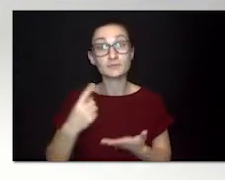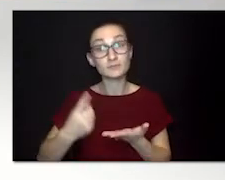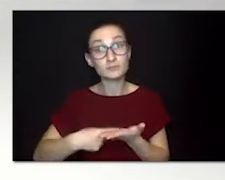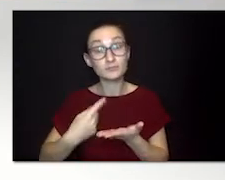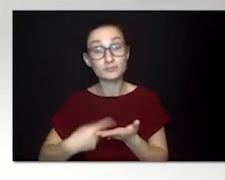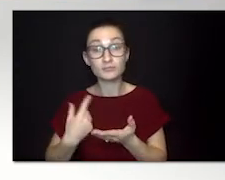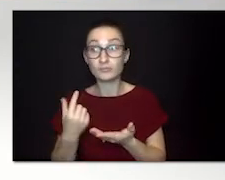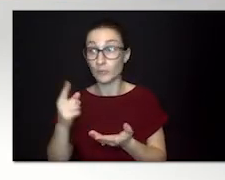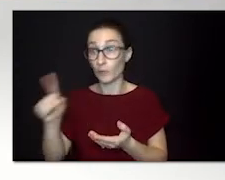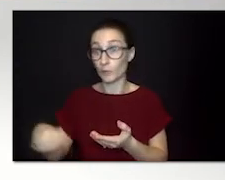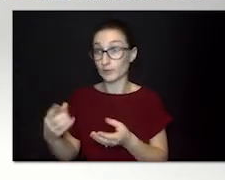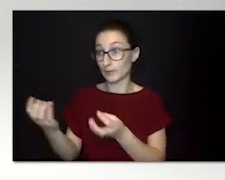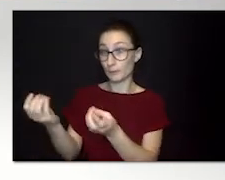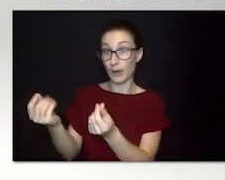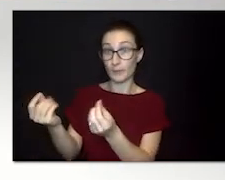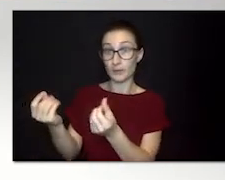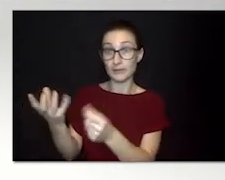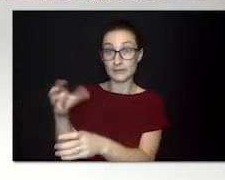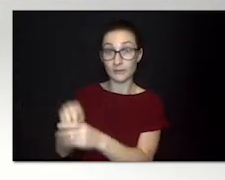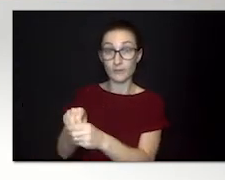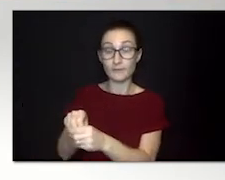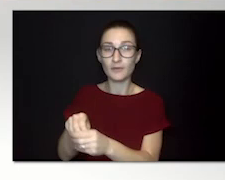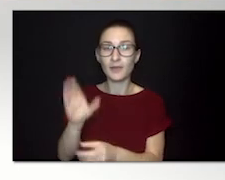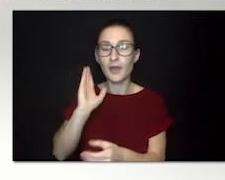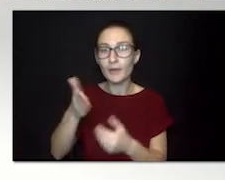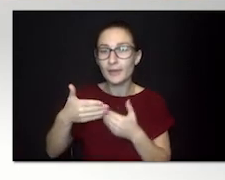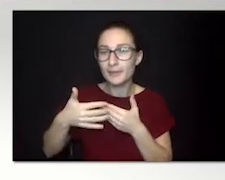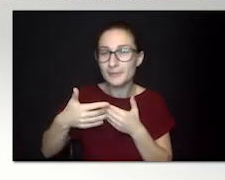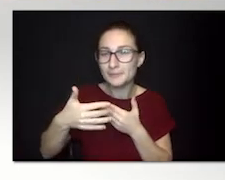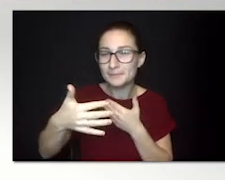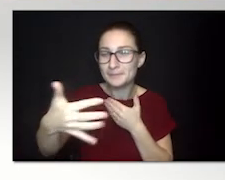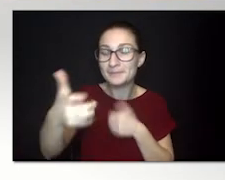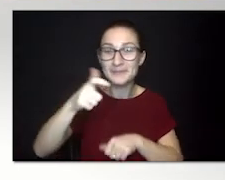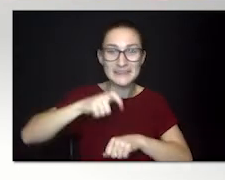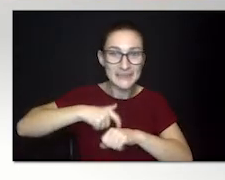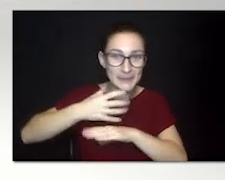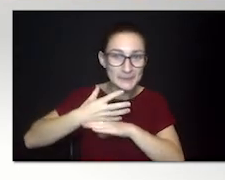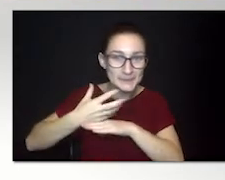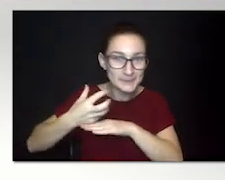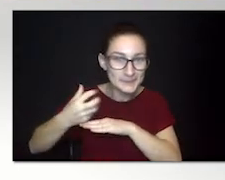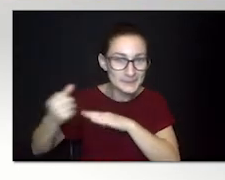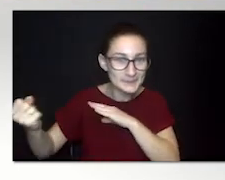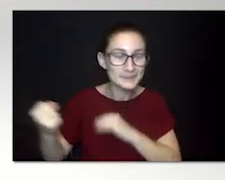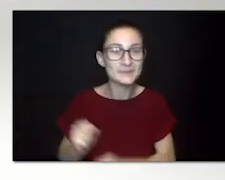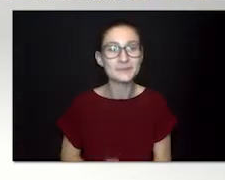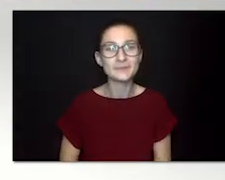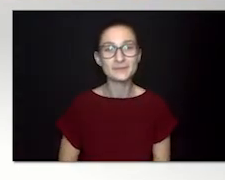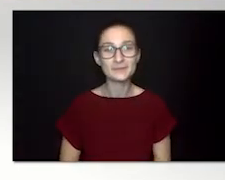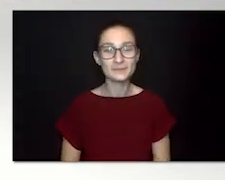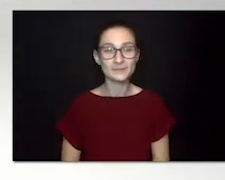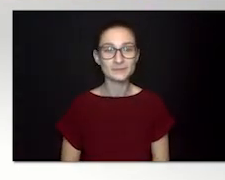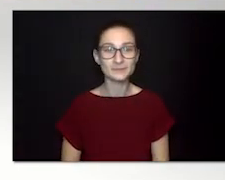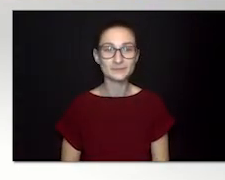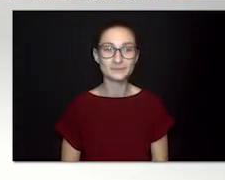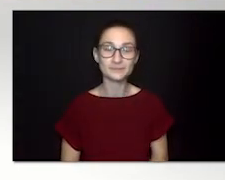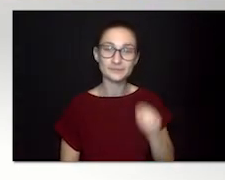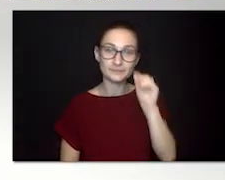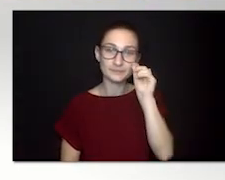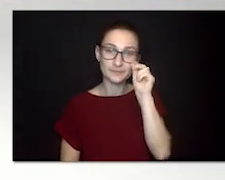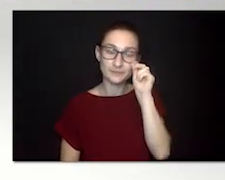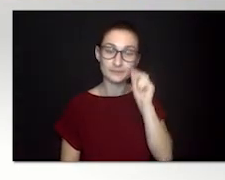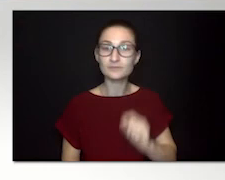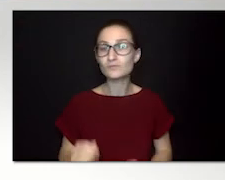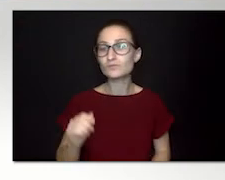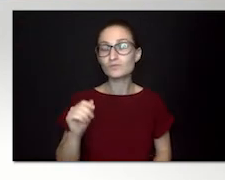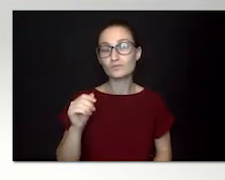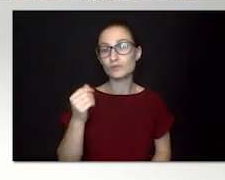where a property is only involved. I'm going to move on a little bit just because we're running out of time. So I just wanted